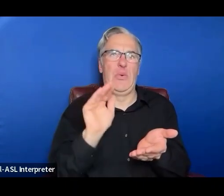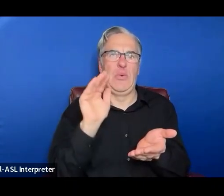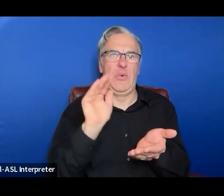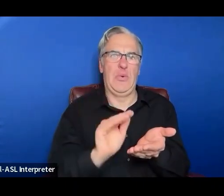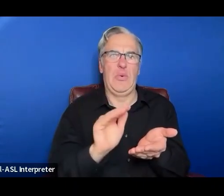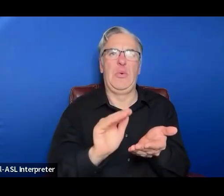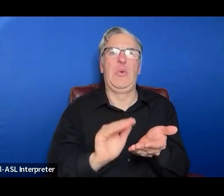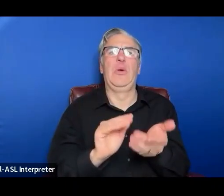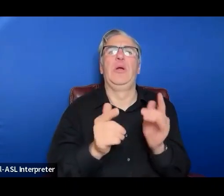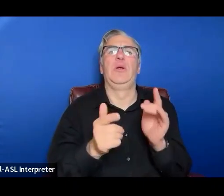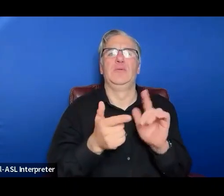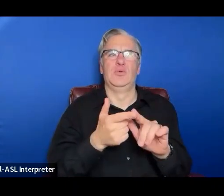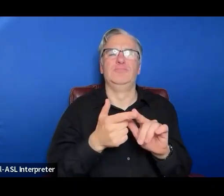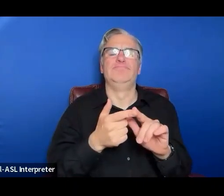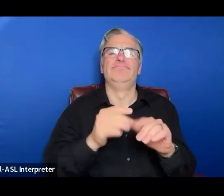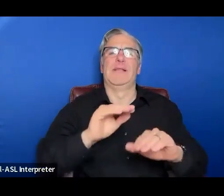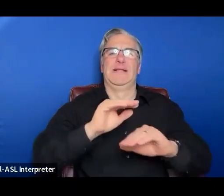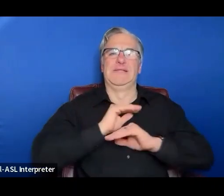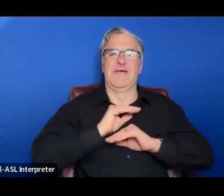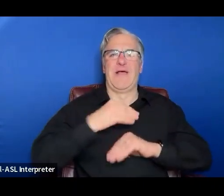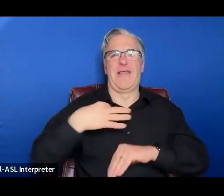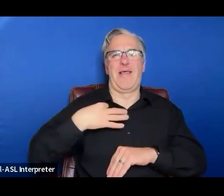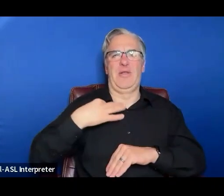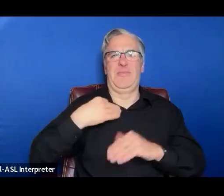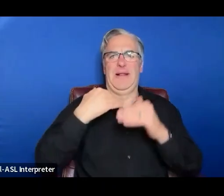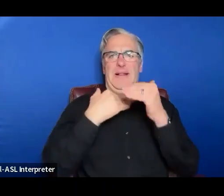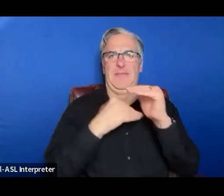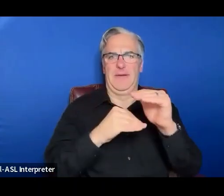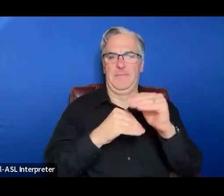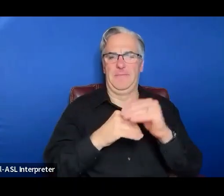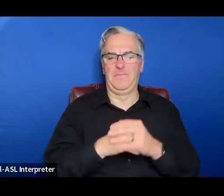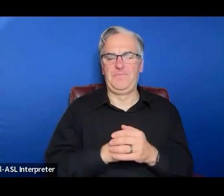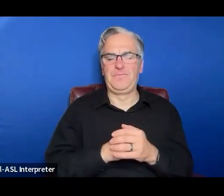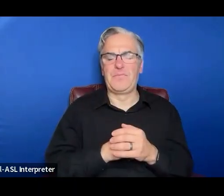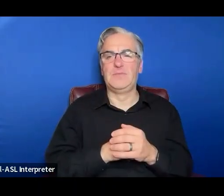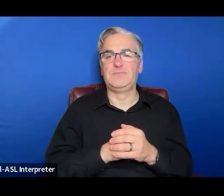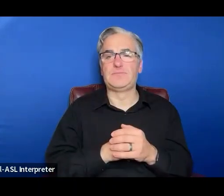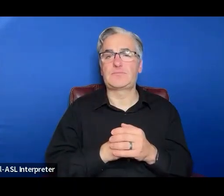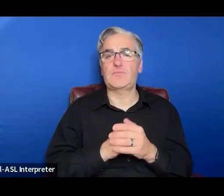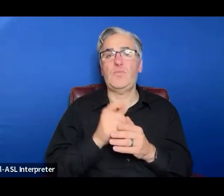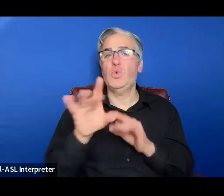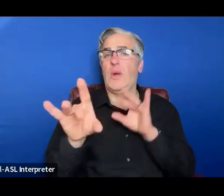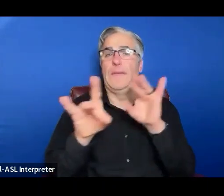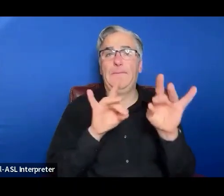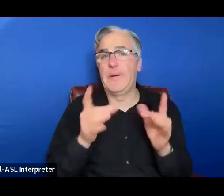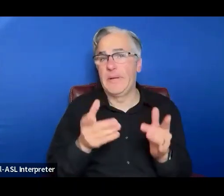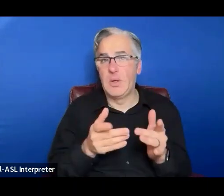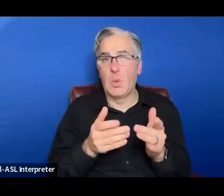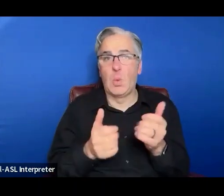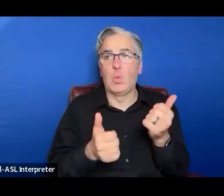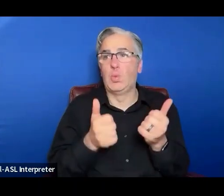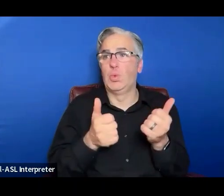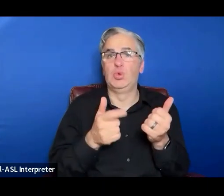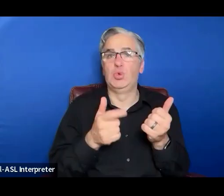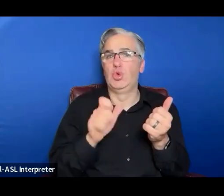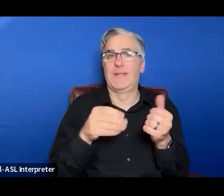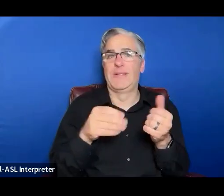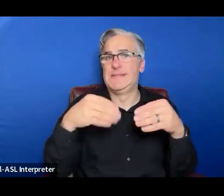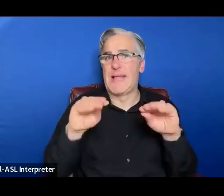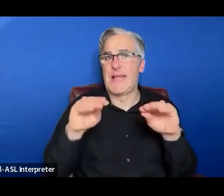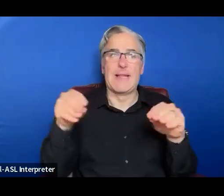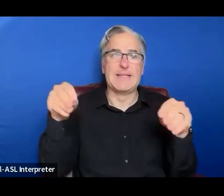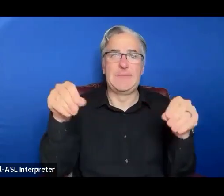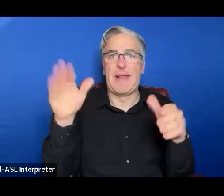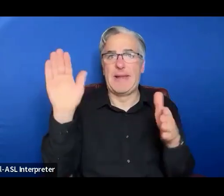to get to the eligibility limit. So you can pick and choose which asset you can liquidate and